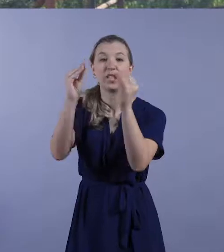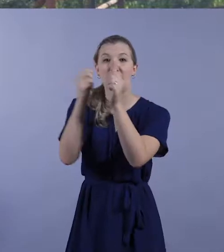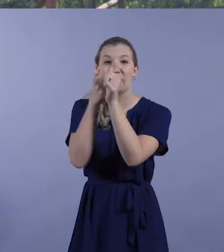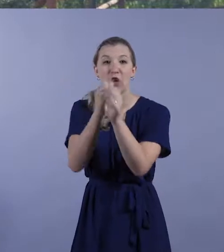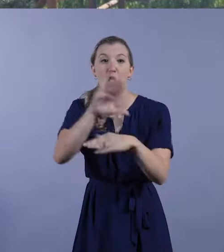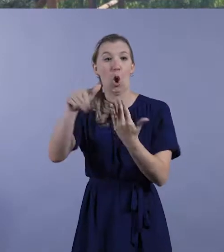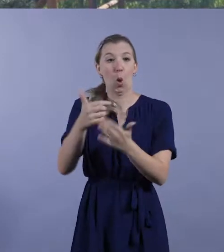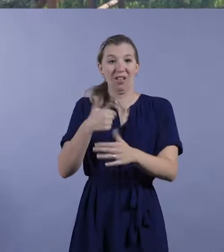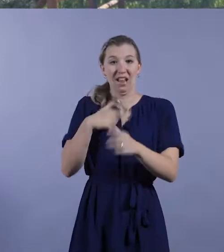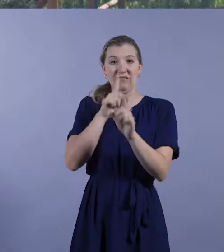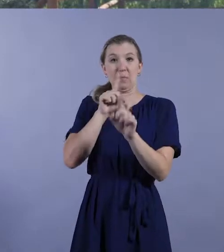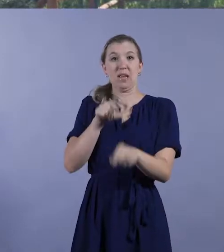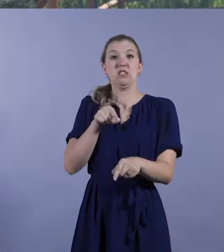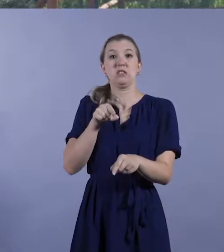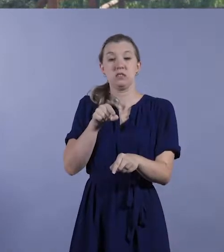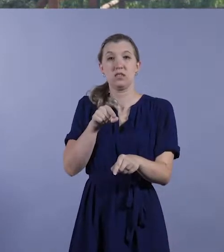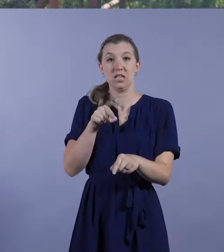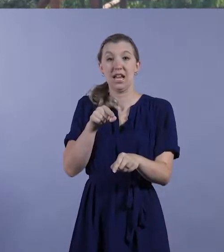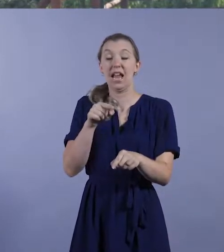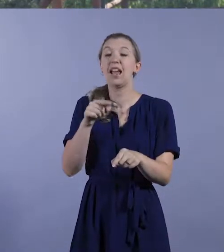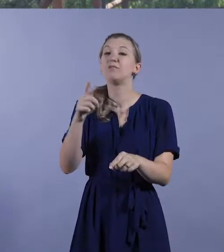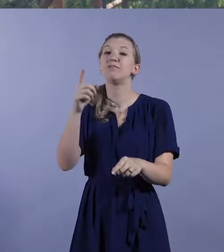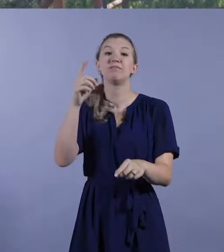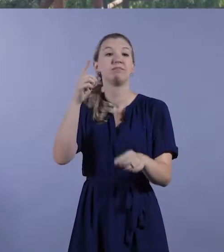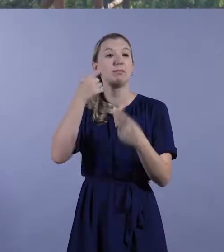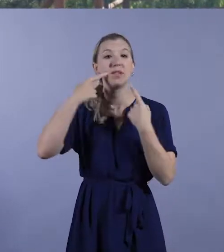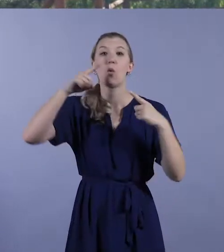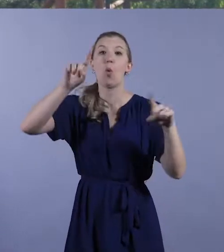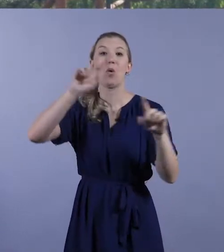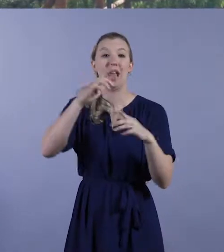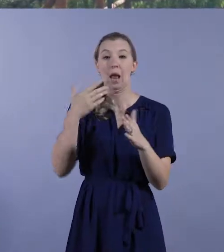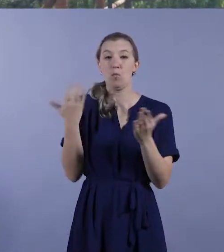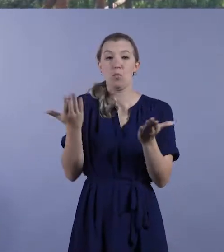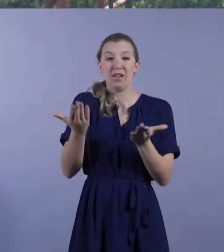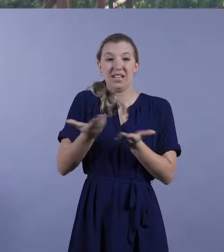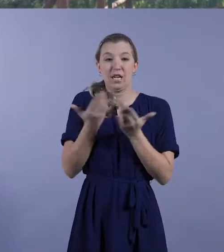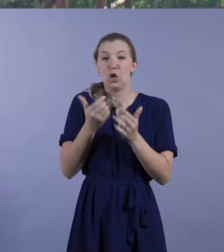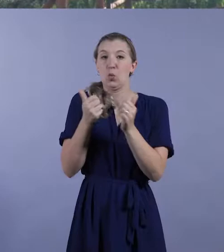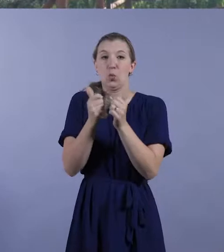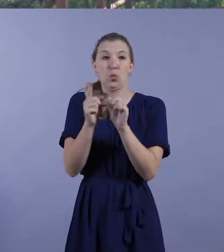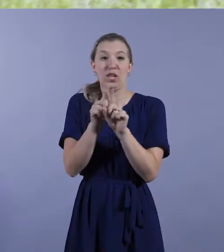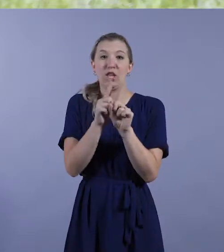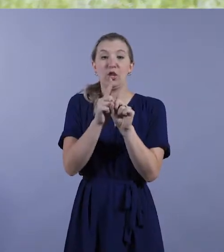I have commanded you. And behold, I am with you always to the end of the age."